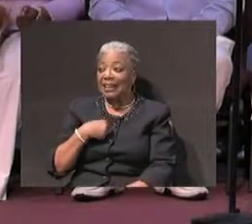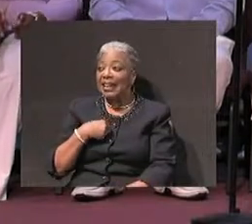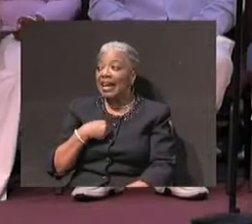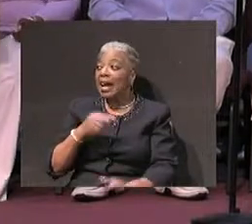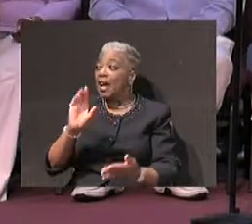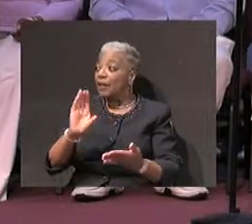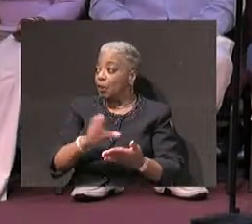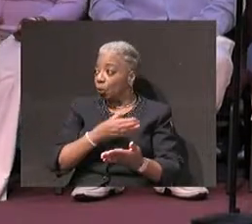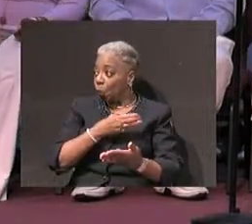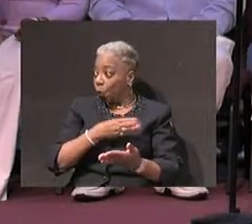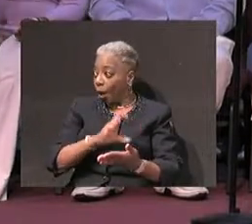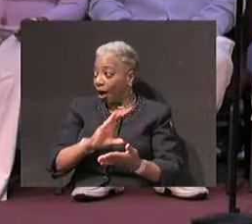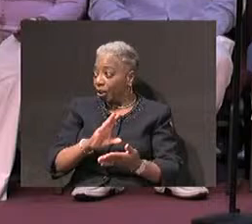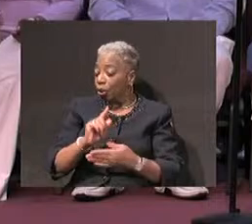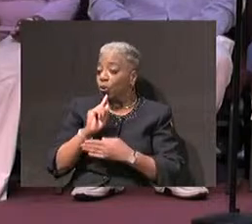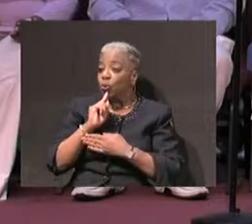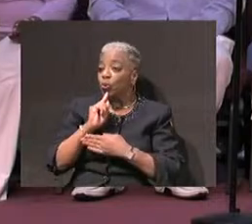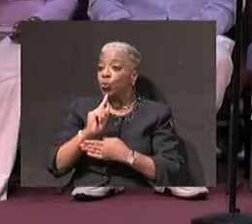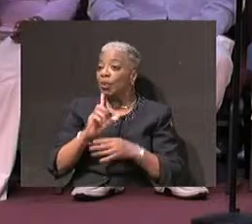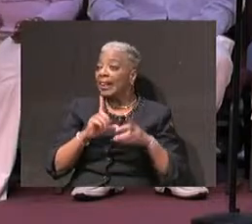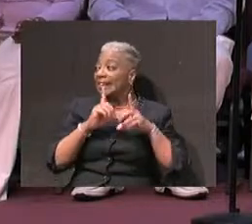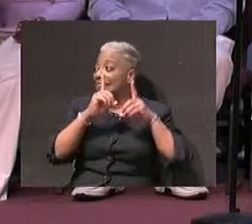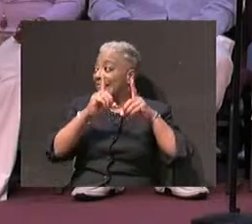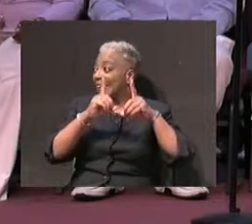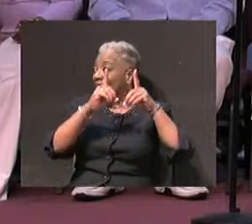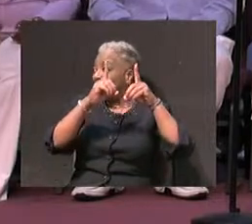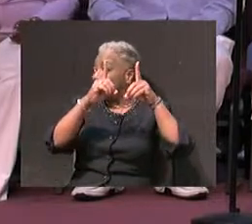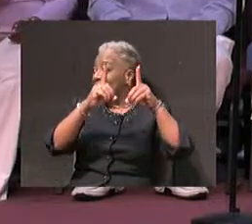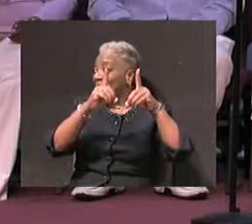much. And to the band, bless you.